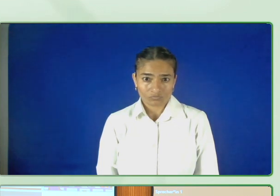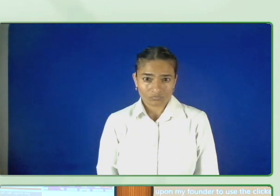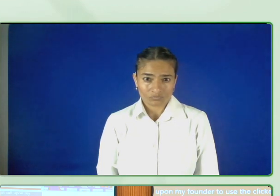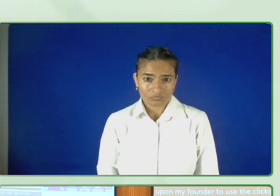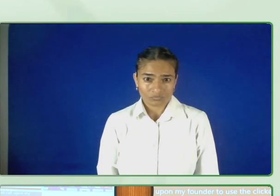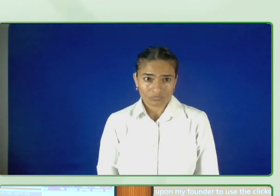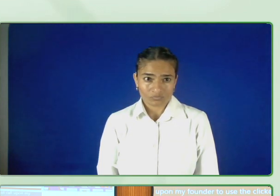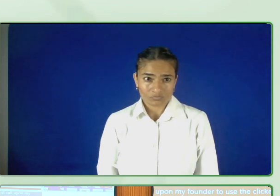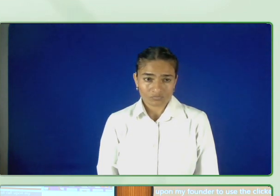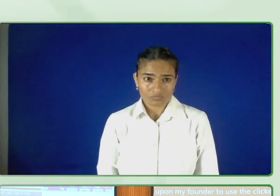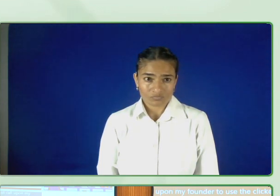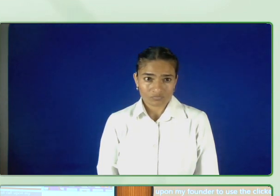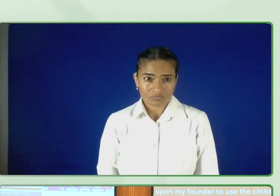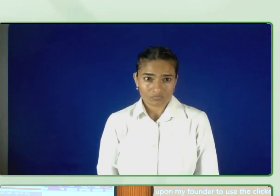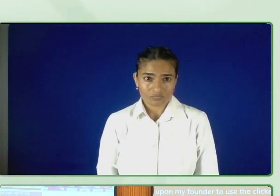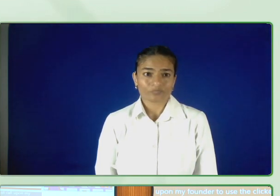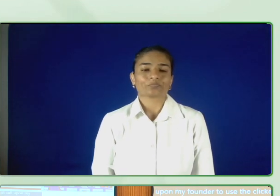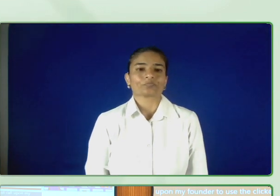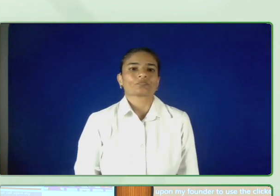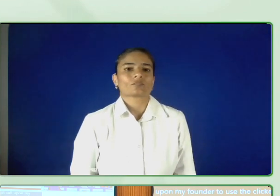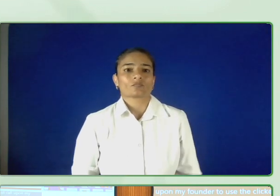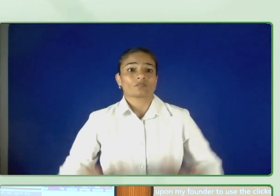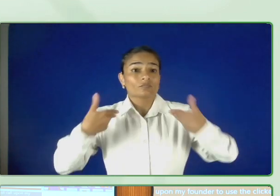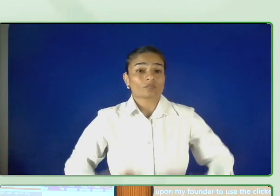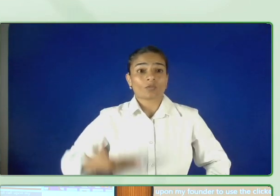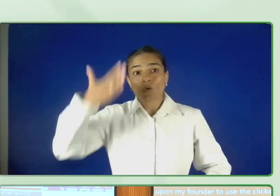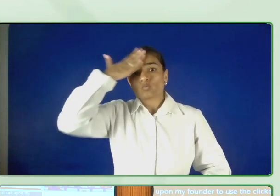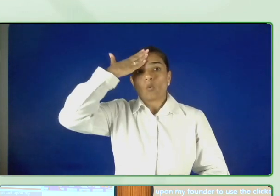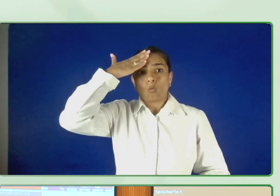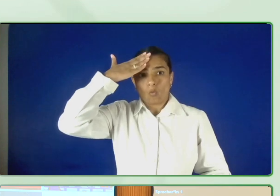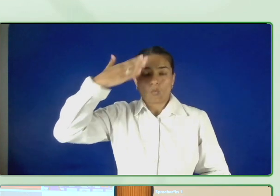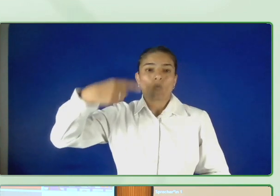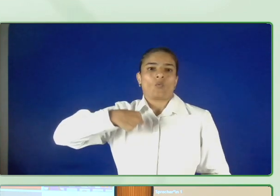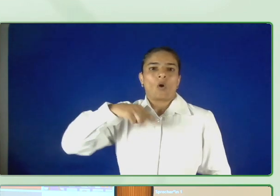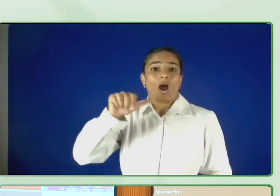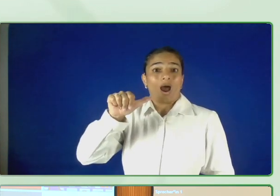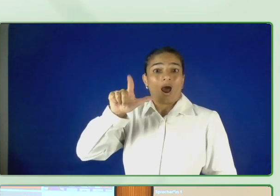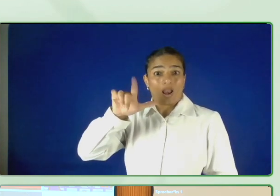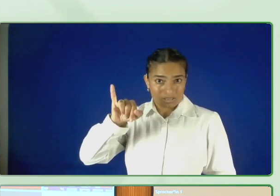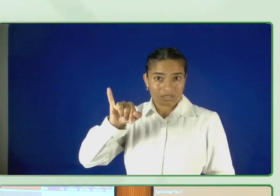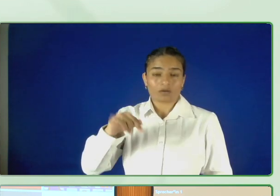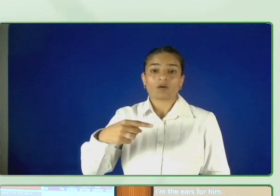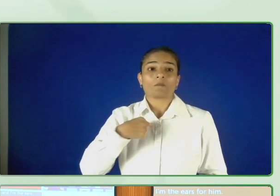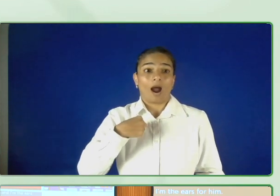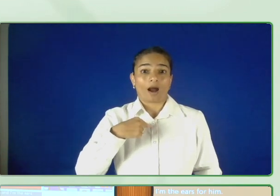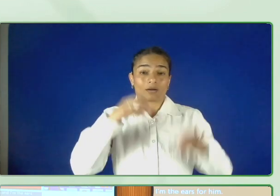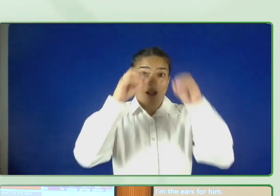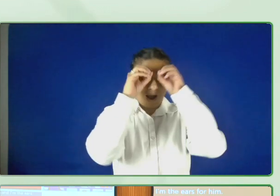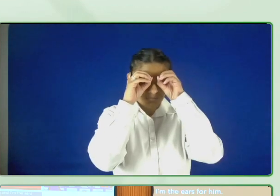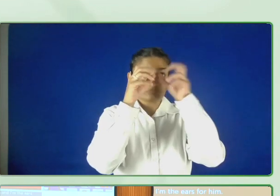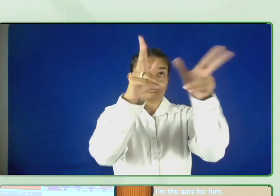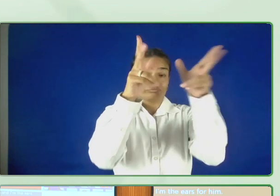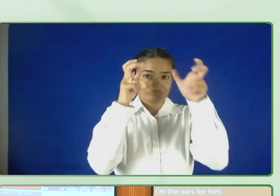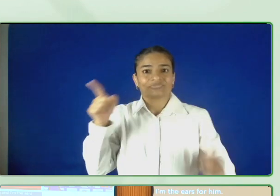as everybody knows, I'm Ali. So Wamik is my eyes, and I'm the ears for him. And that's why we started DeafTawk, in order to bridge